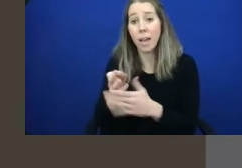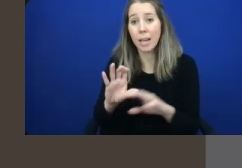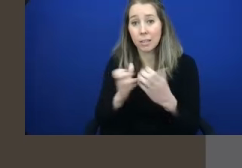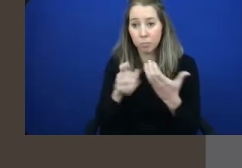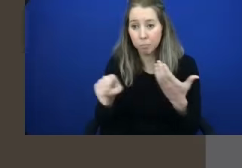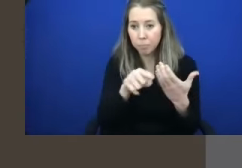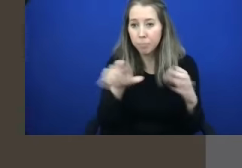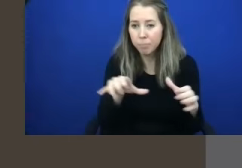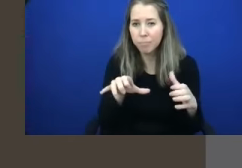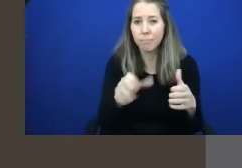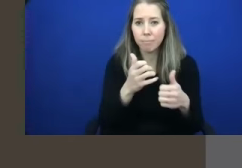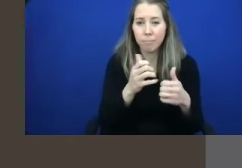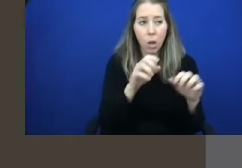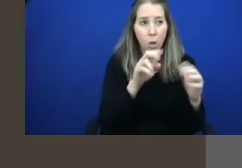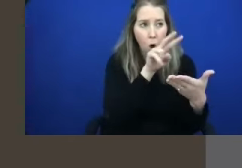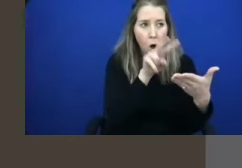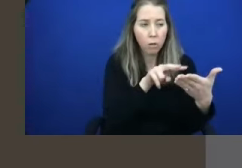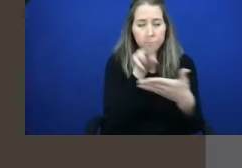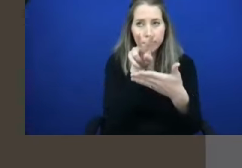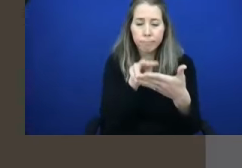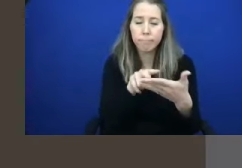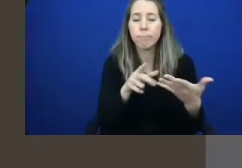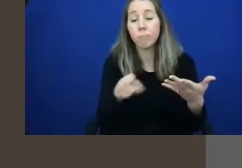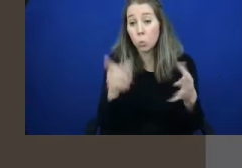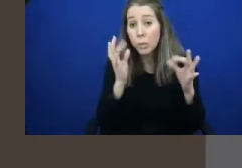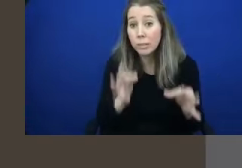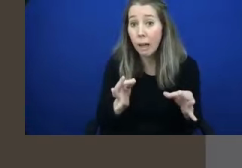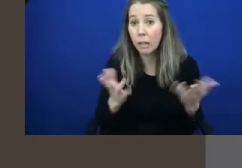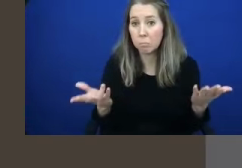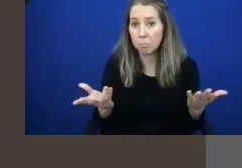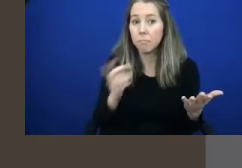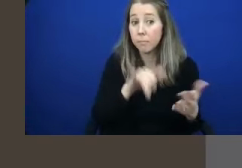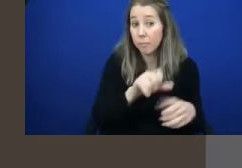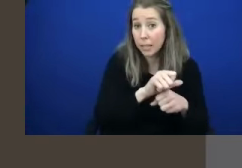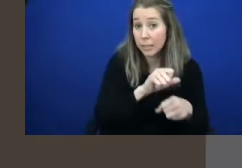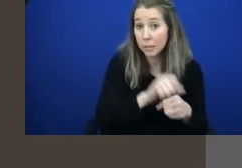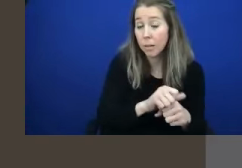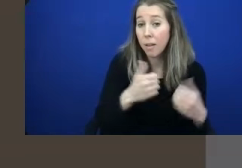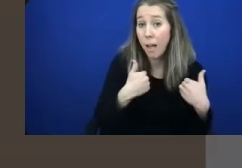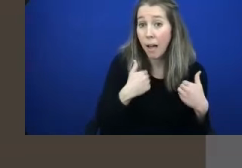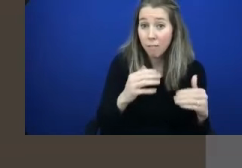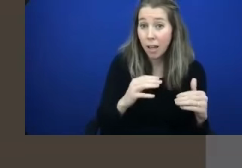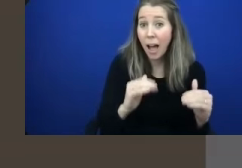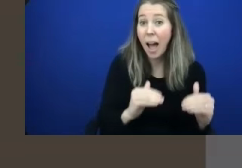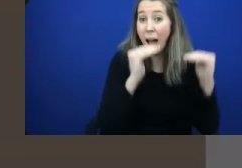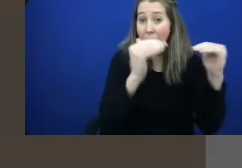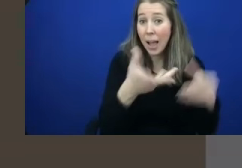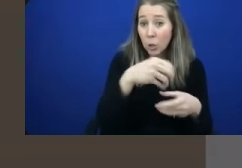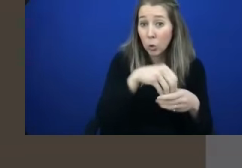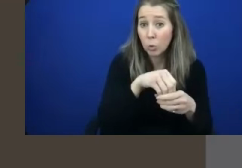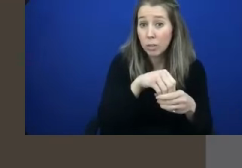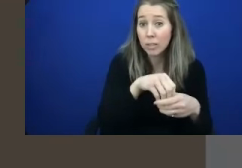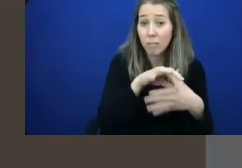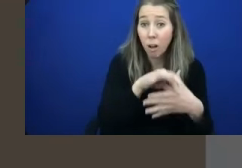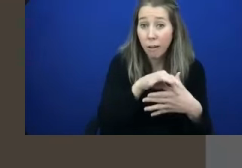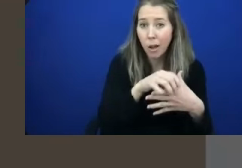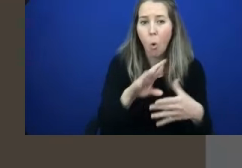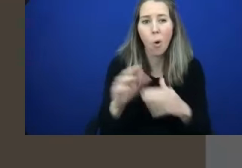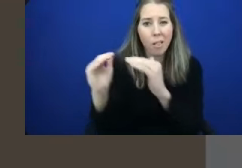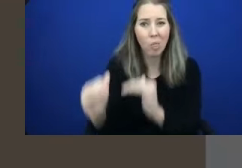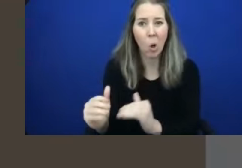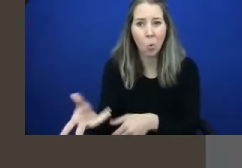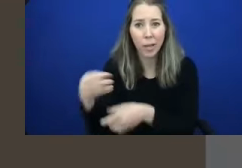look at those, and then you're going to determine, does this assignment have high inclusive content or low inclusive